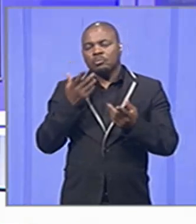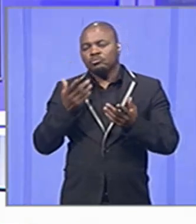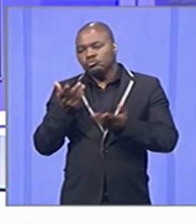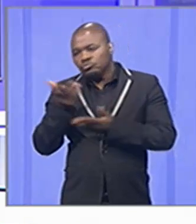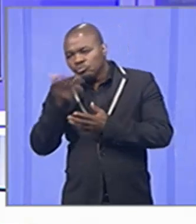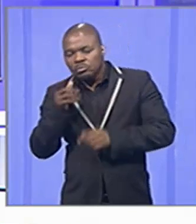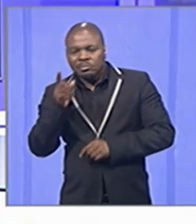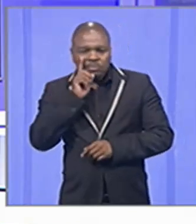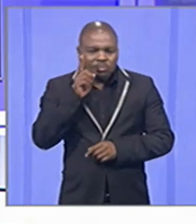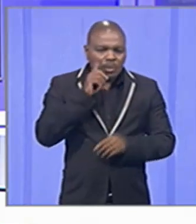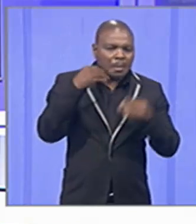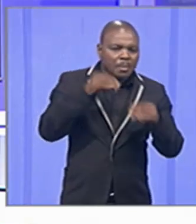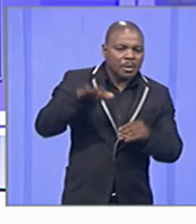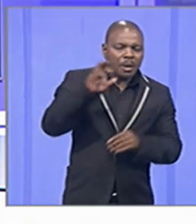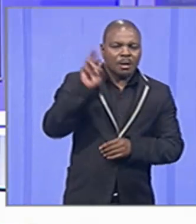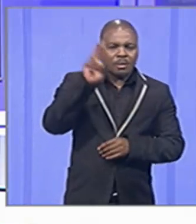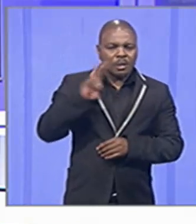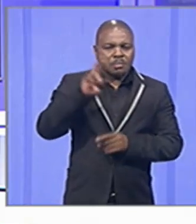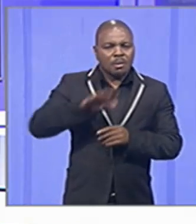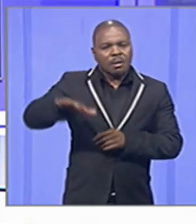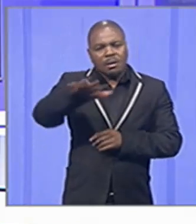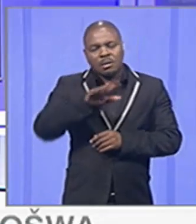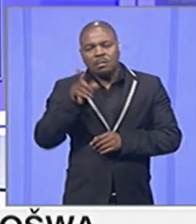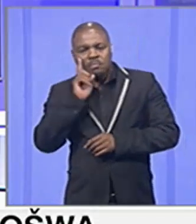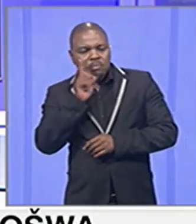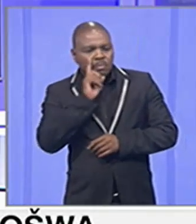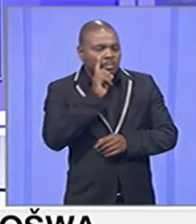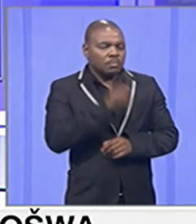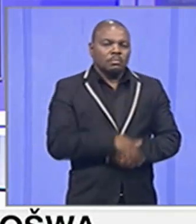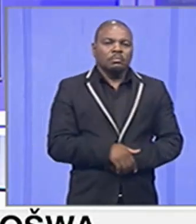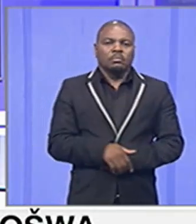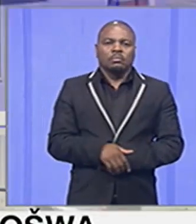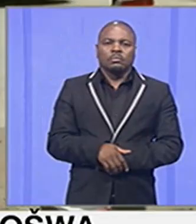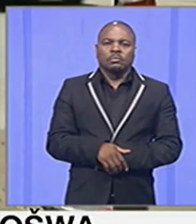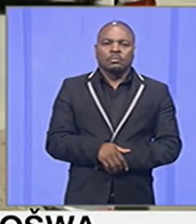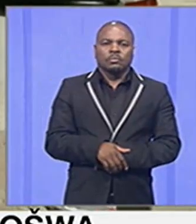tlhatlhoba dikgwebo ka Rustenburg le tikologo.